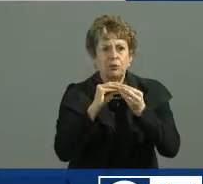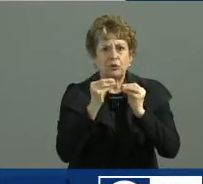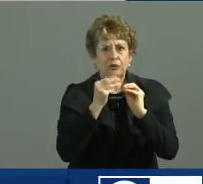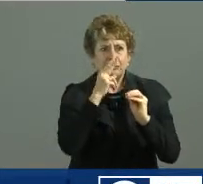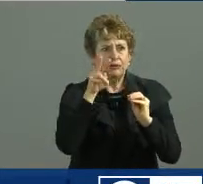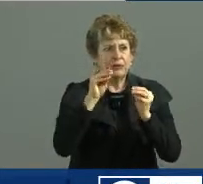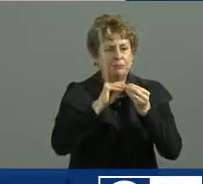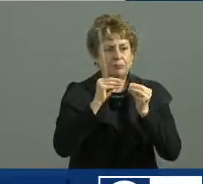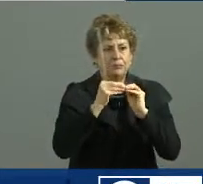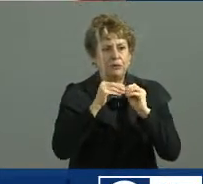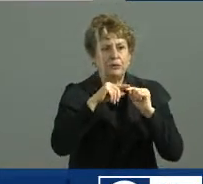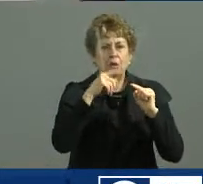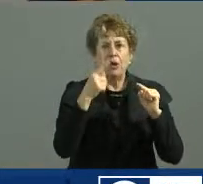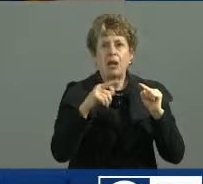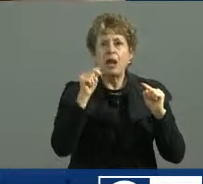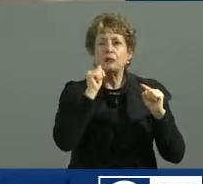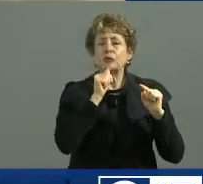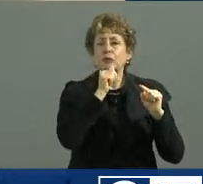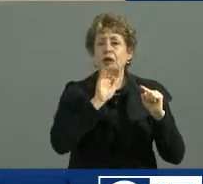Arizona.